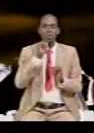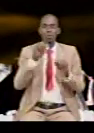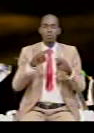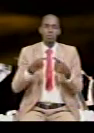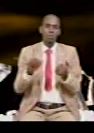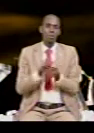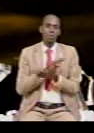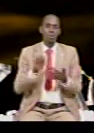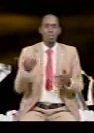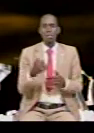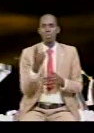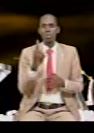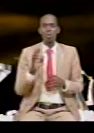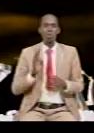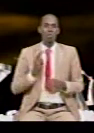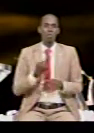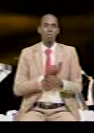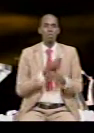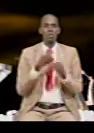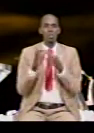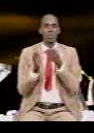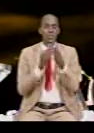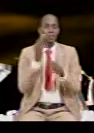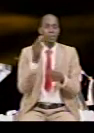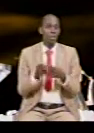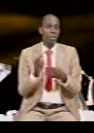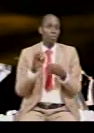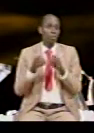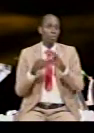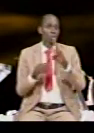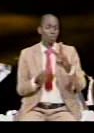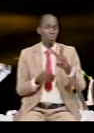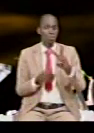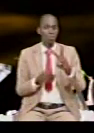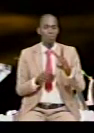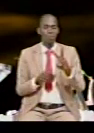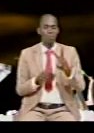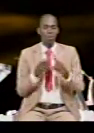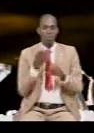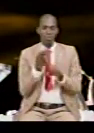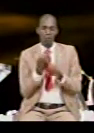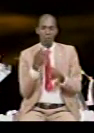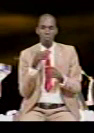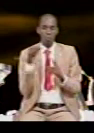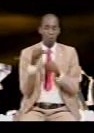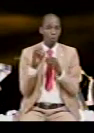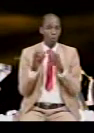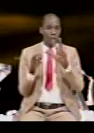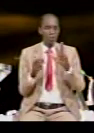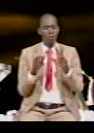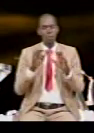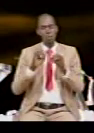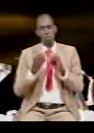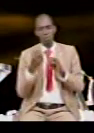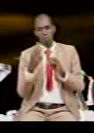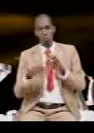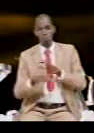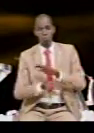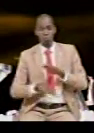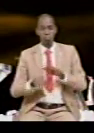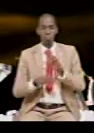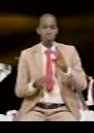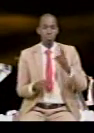in Jesus' name. The number two, under this point number three, subsection two,